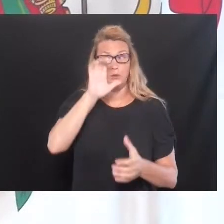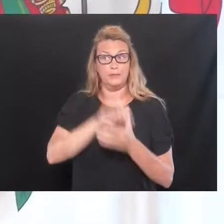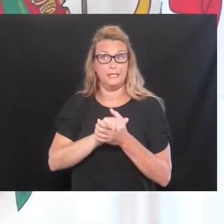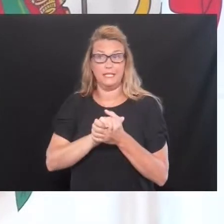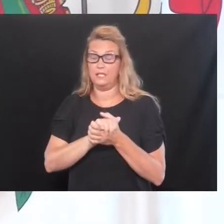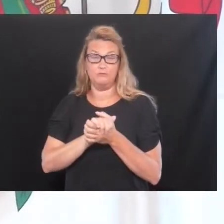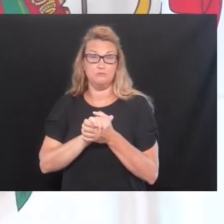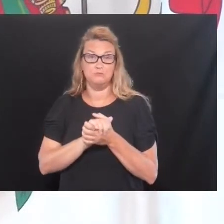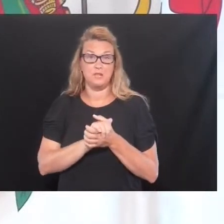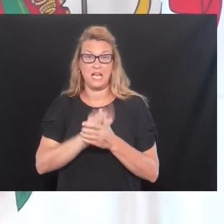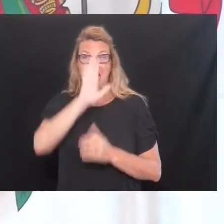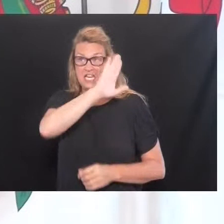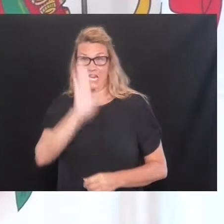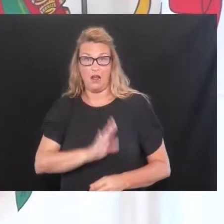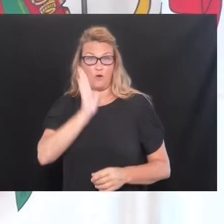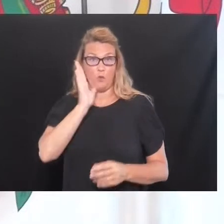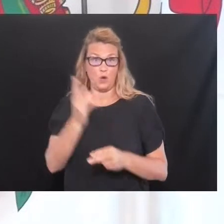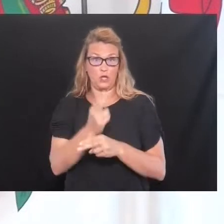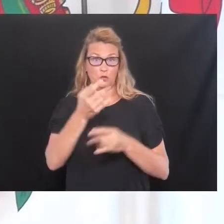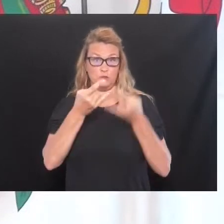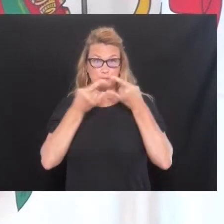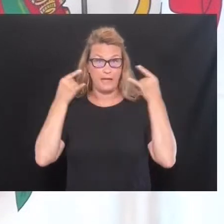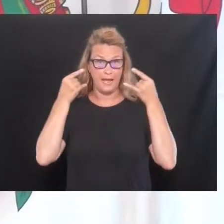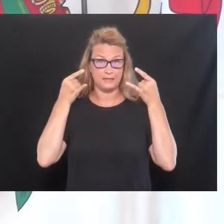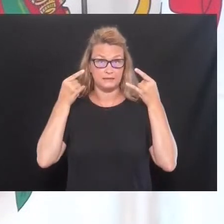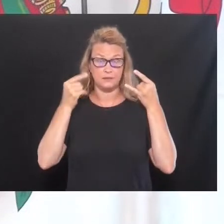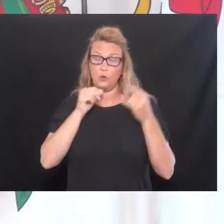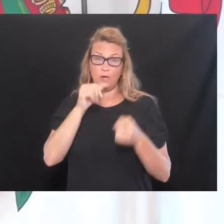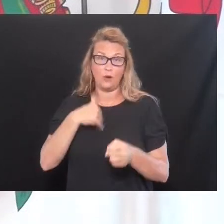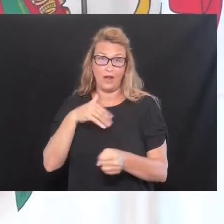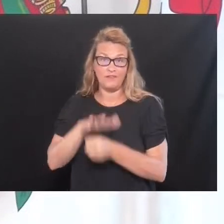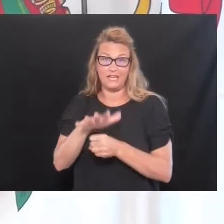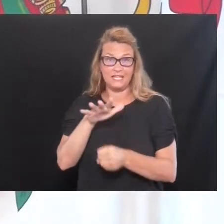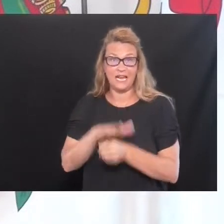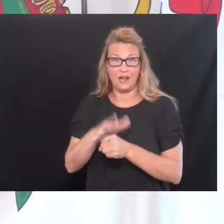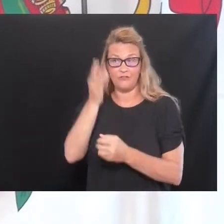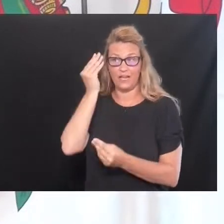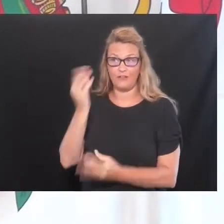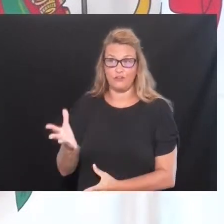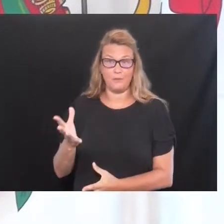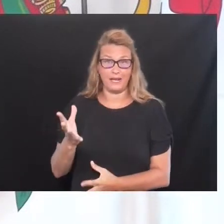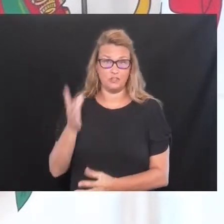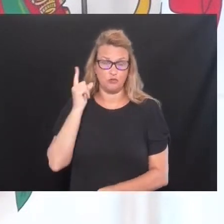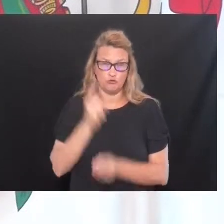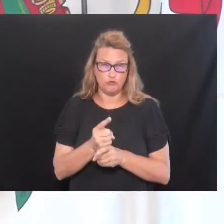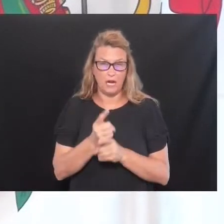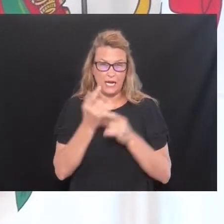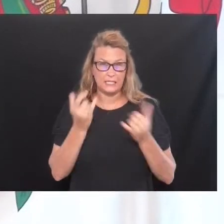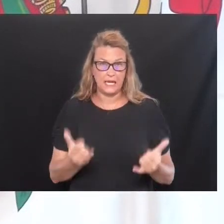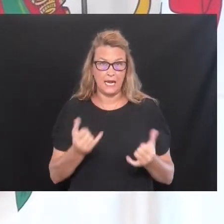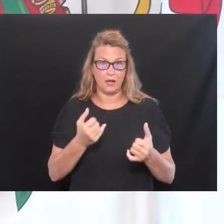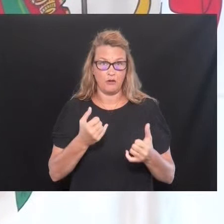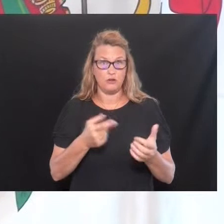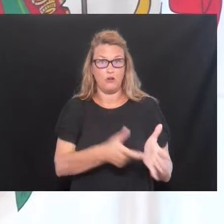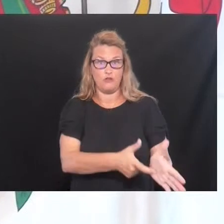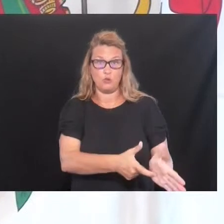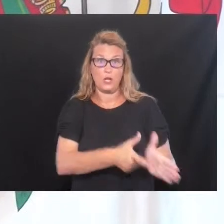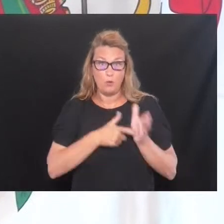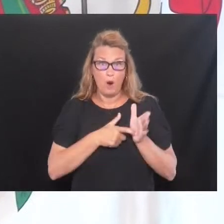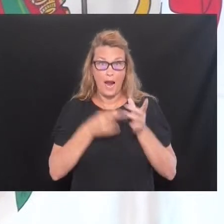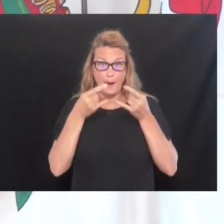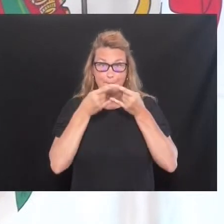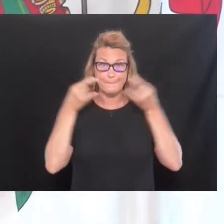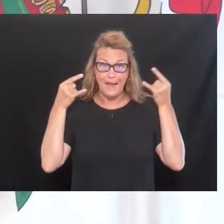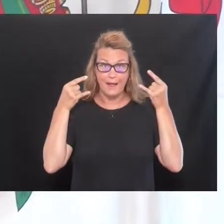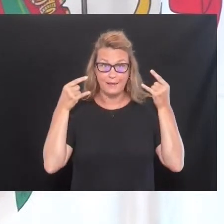absolutely, we do not have enough data to absolutely right at this point in time make a mandate as far as